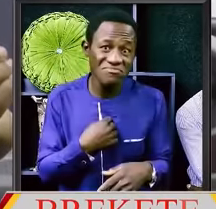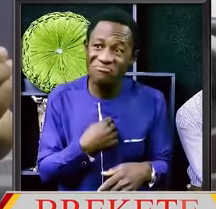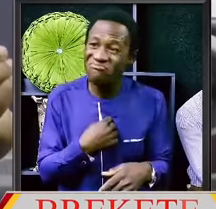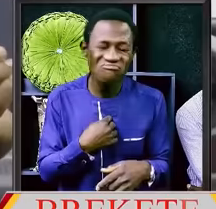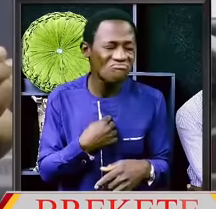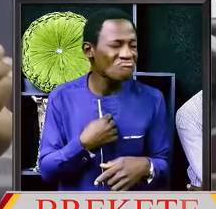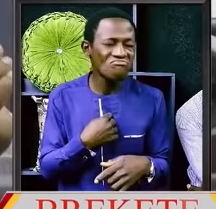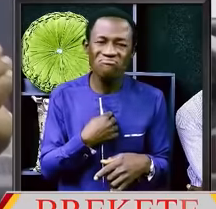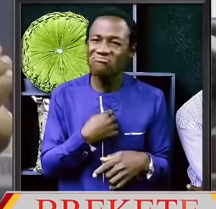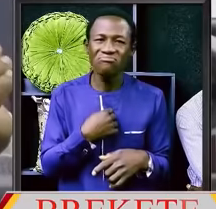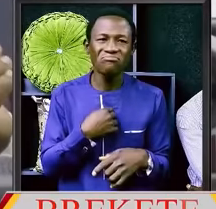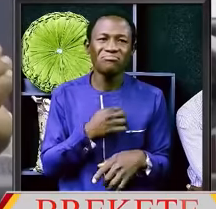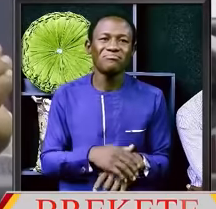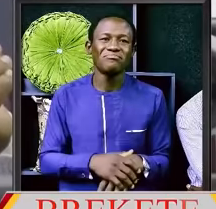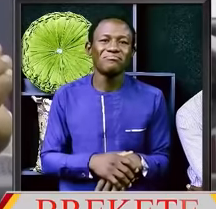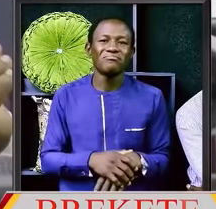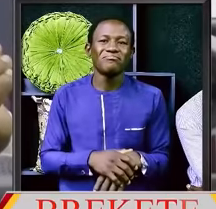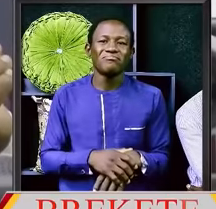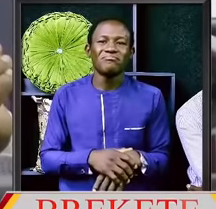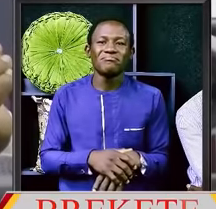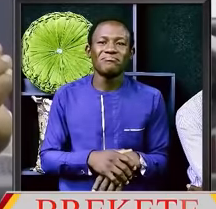You know they surprise me.